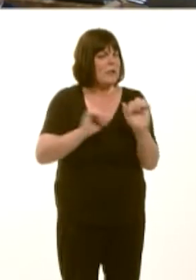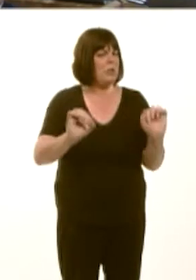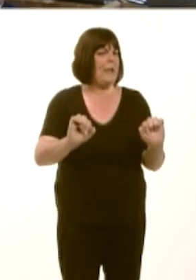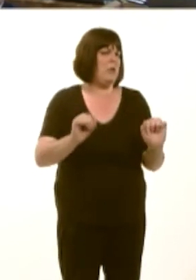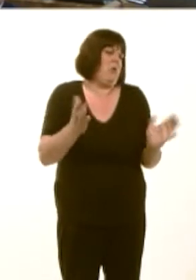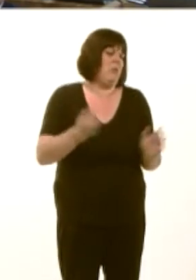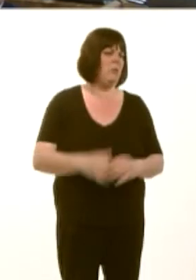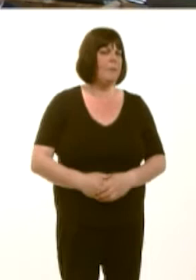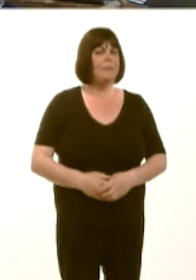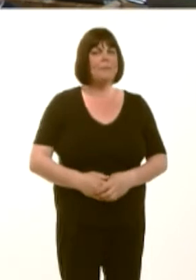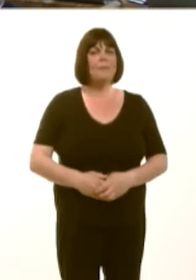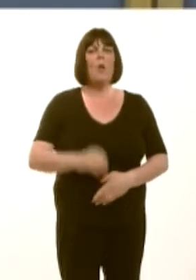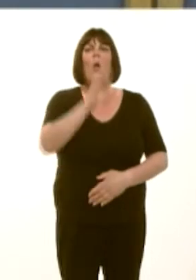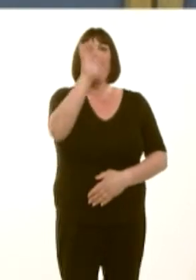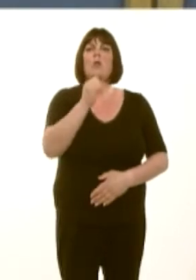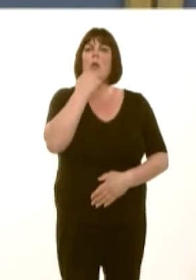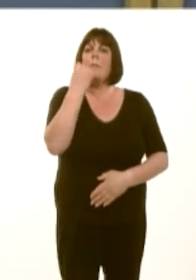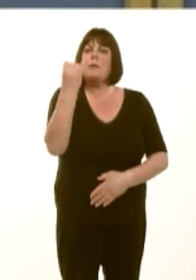6, Roger Glenn Thomas.